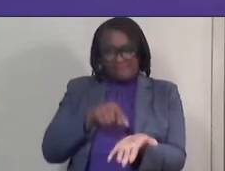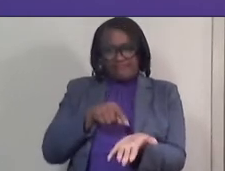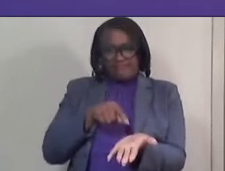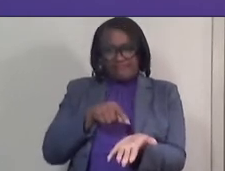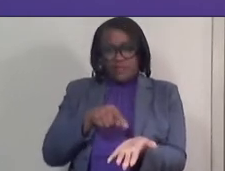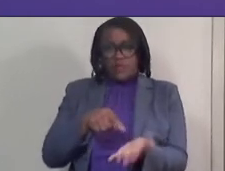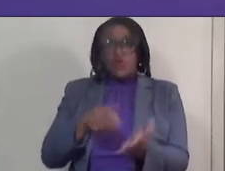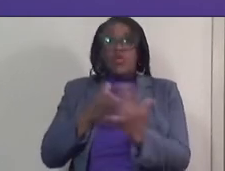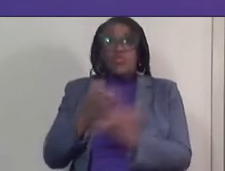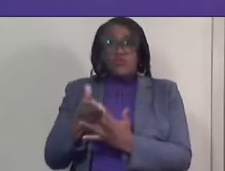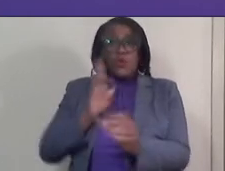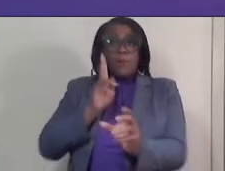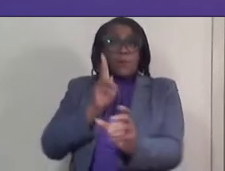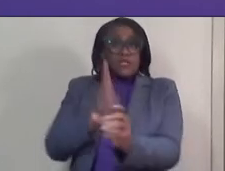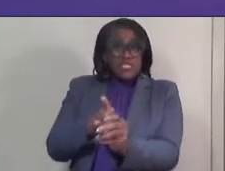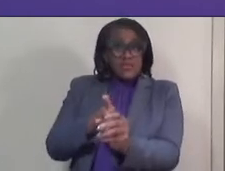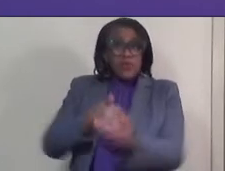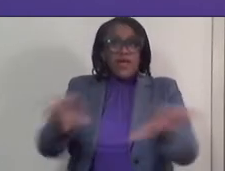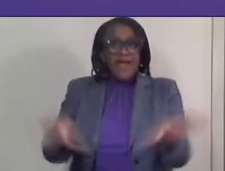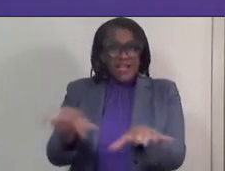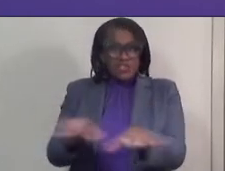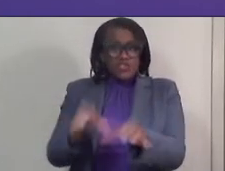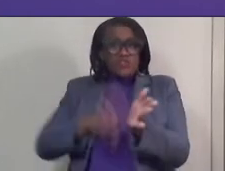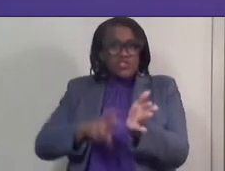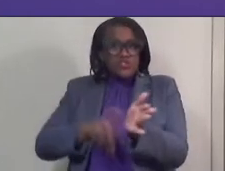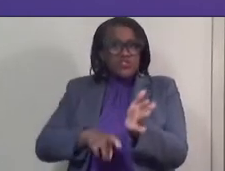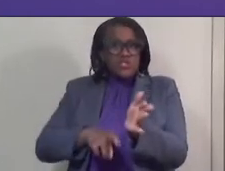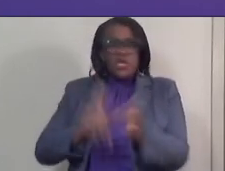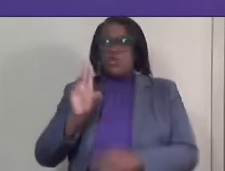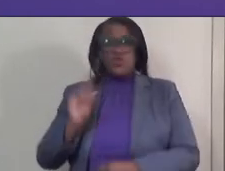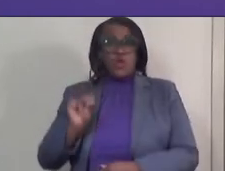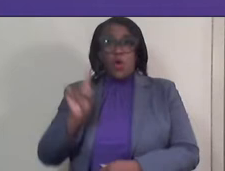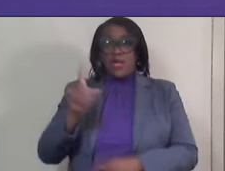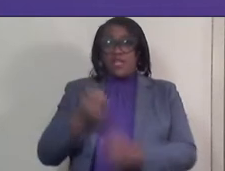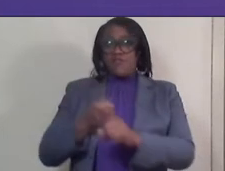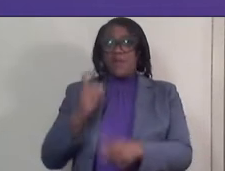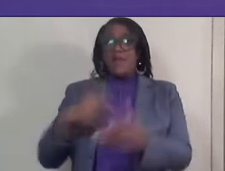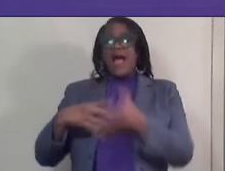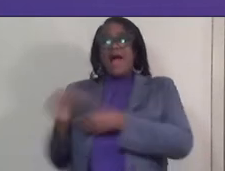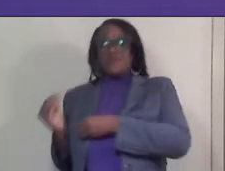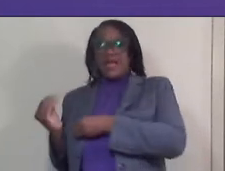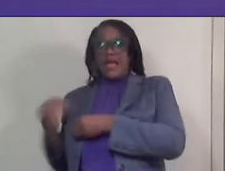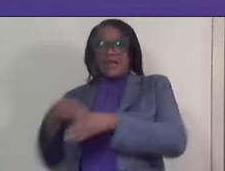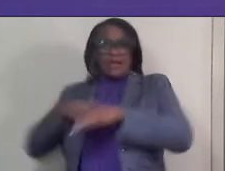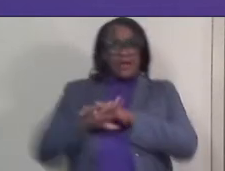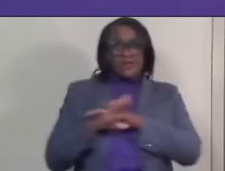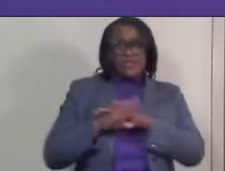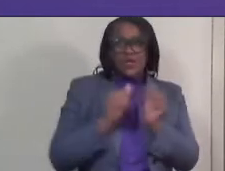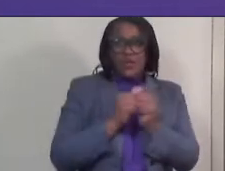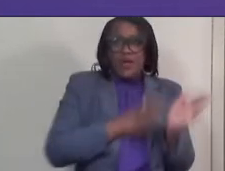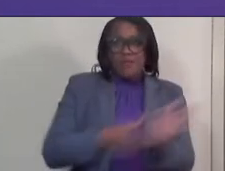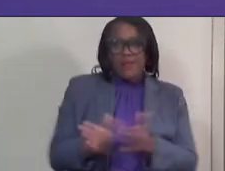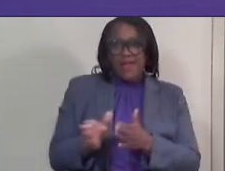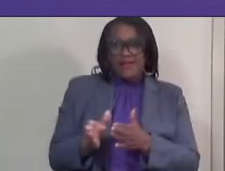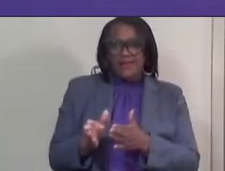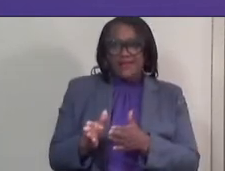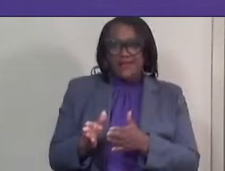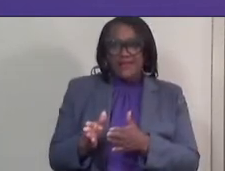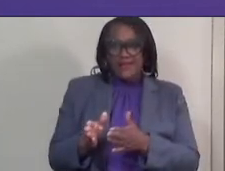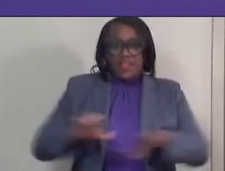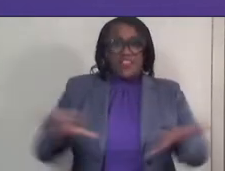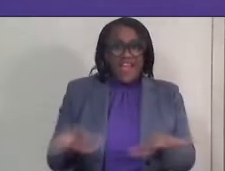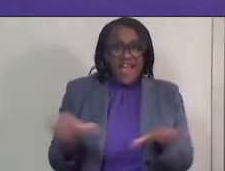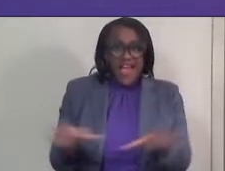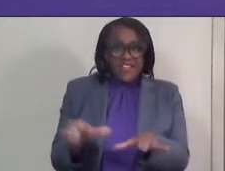research, no one comes in from the outside with an agenda. The action and the activity